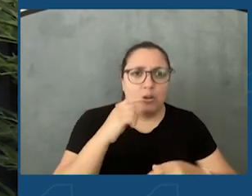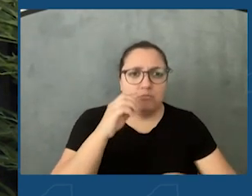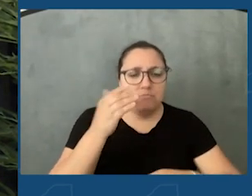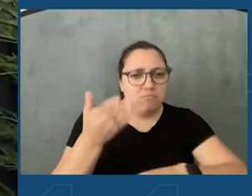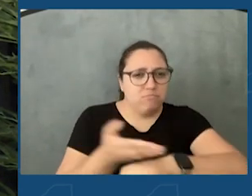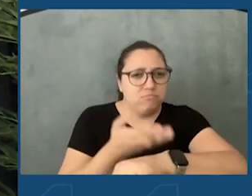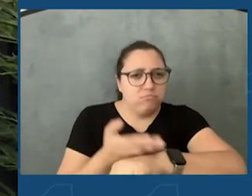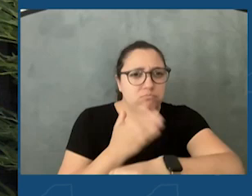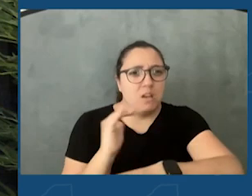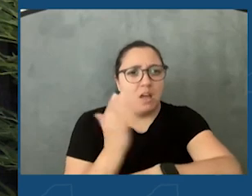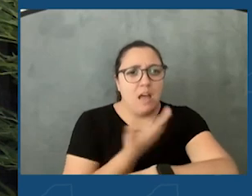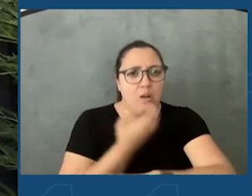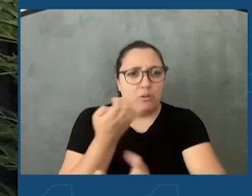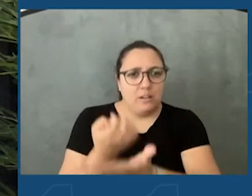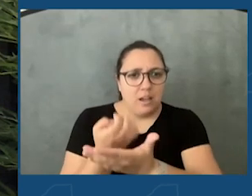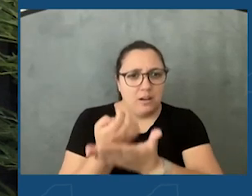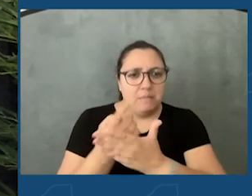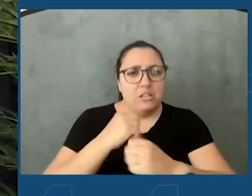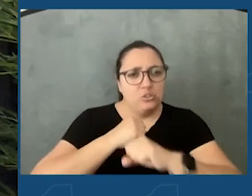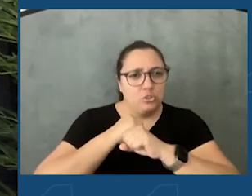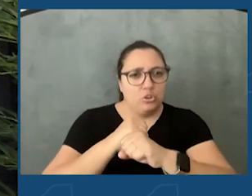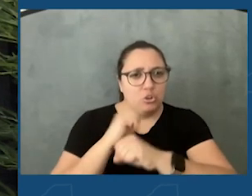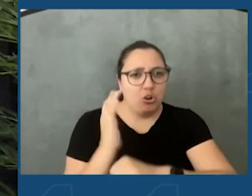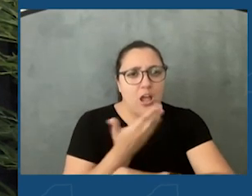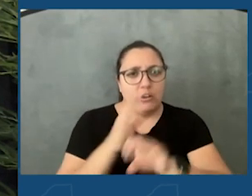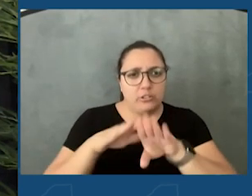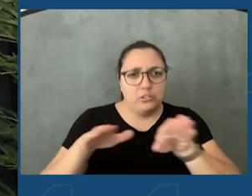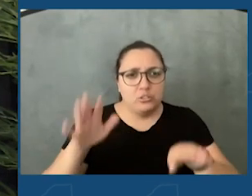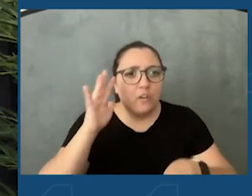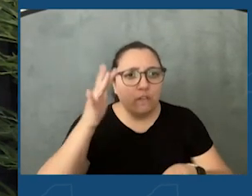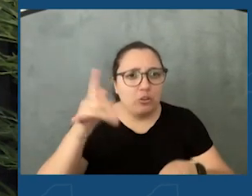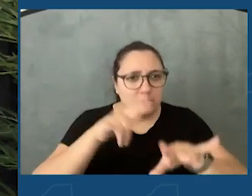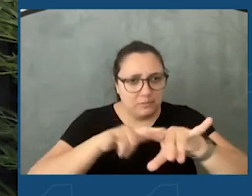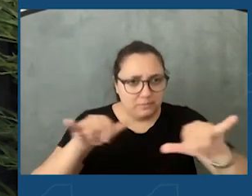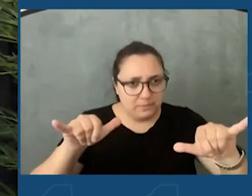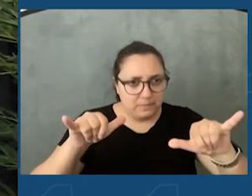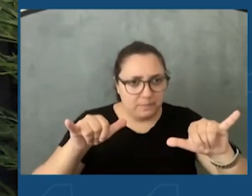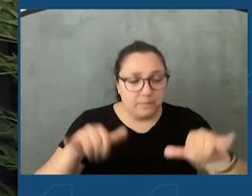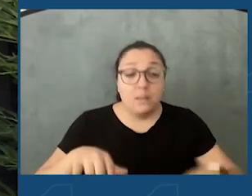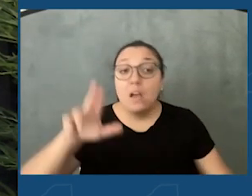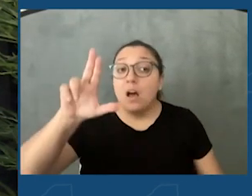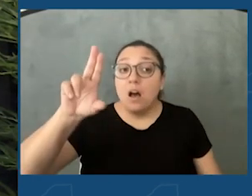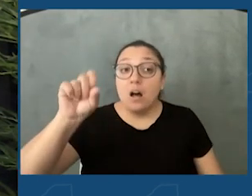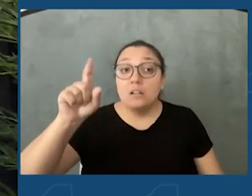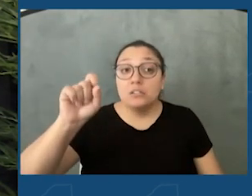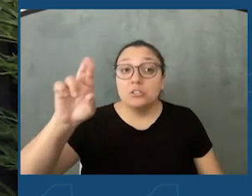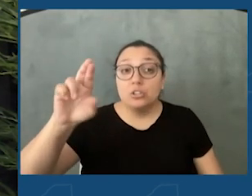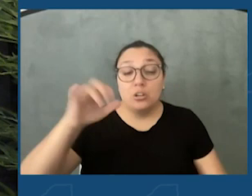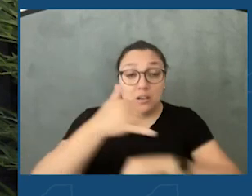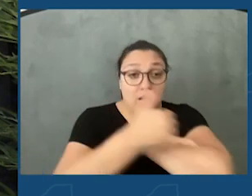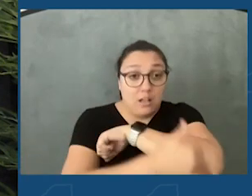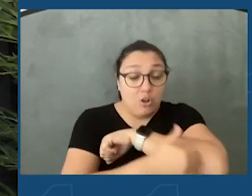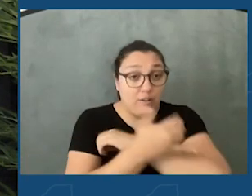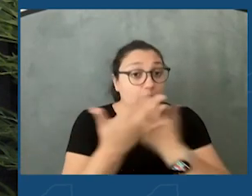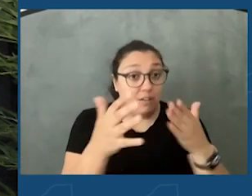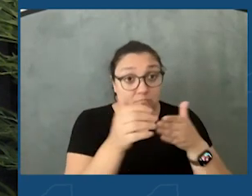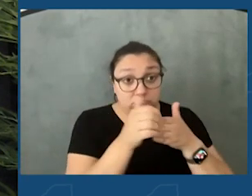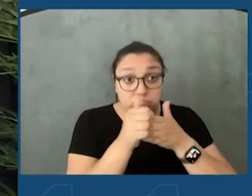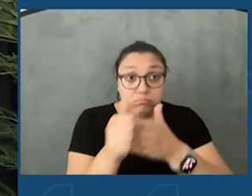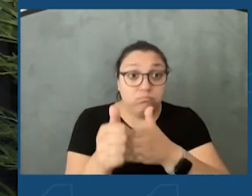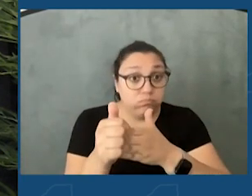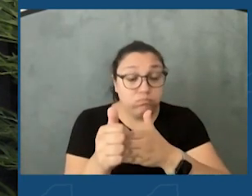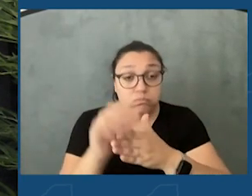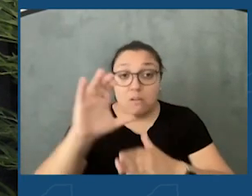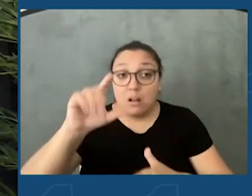secure our children's future at the same time. Ulster County has long been a leader on climate, and we are